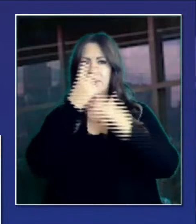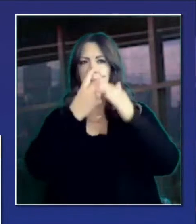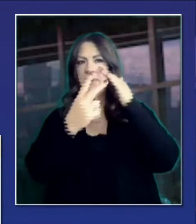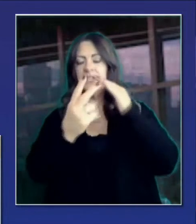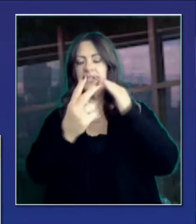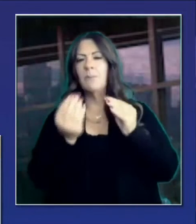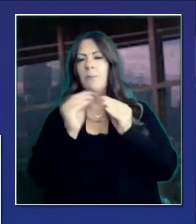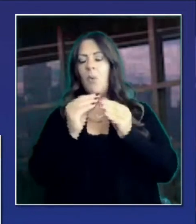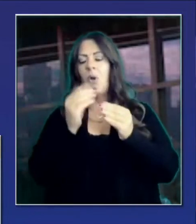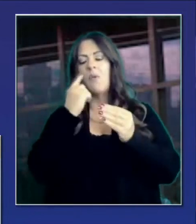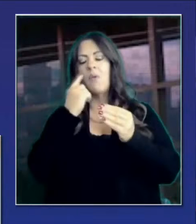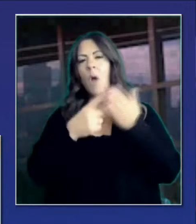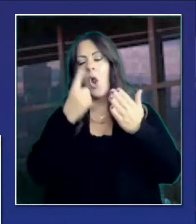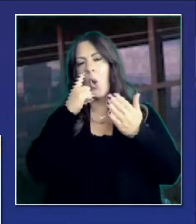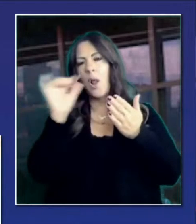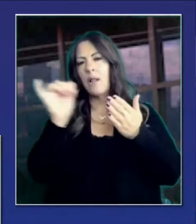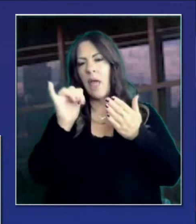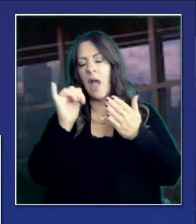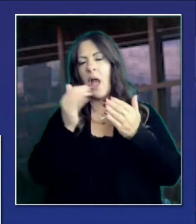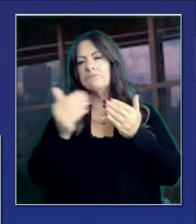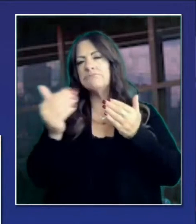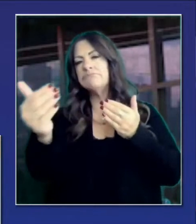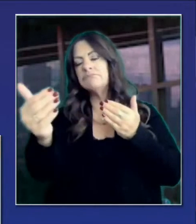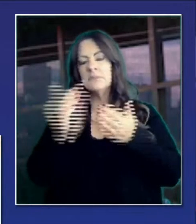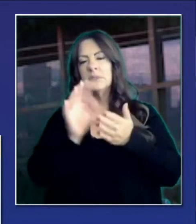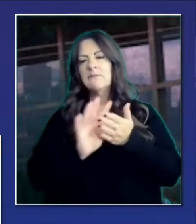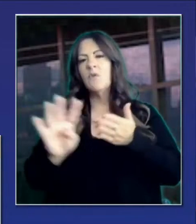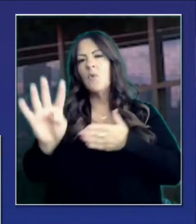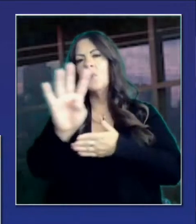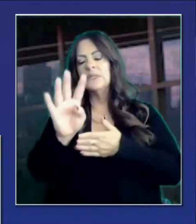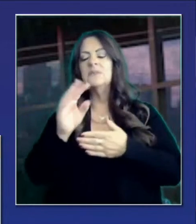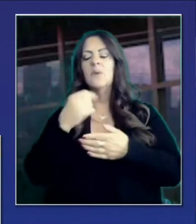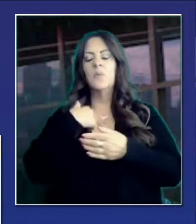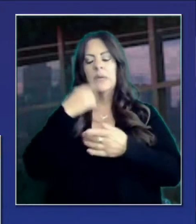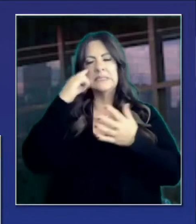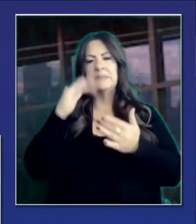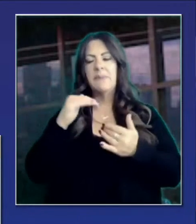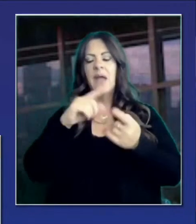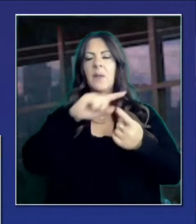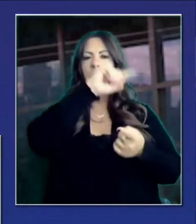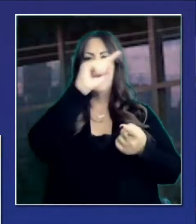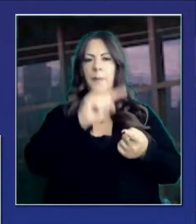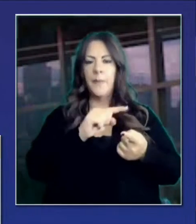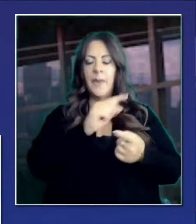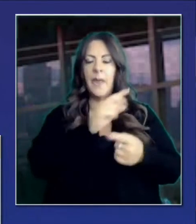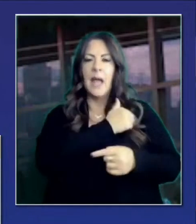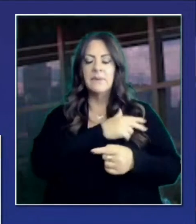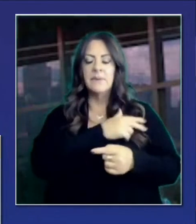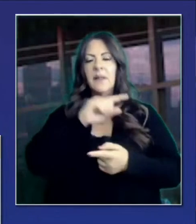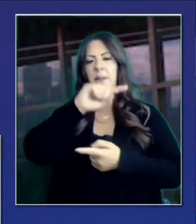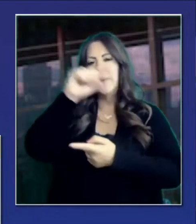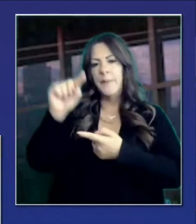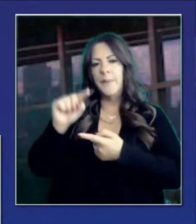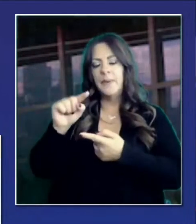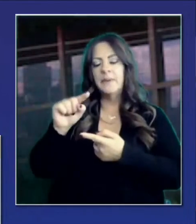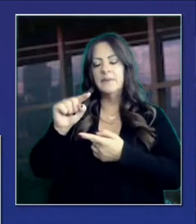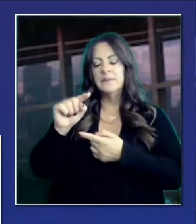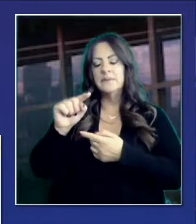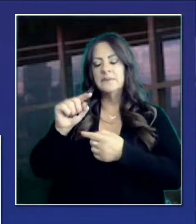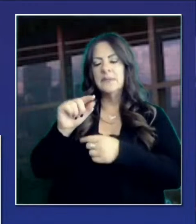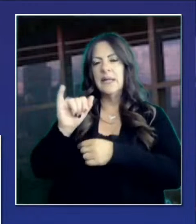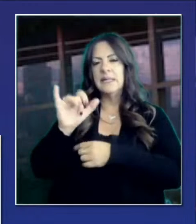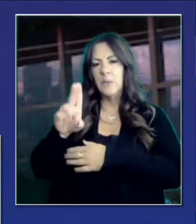forward with a significant decline in the case rates, positivity rates. We are anticipating decline, still more